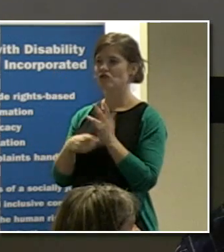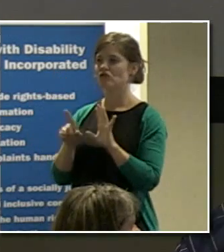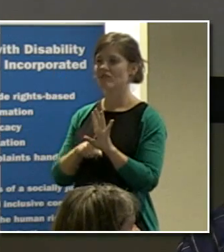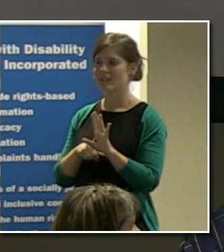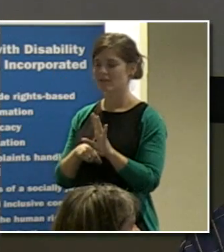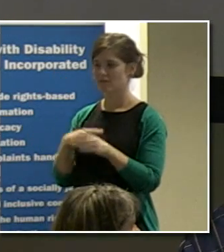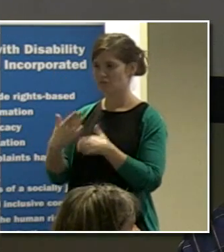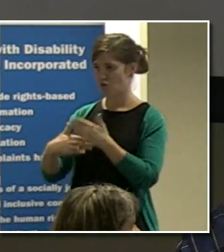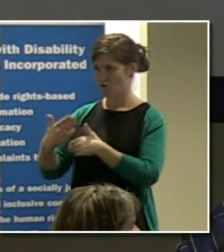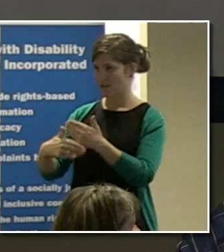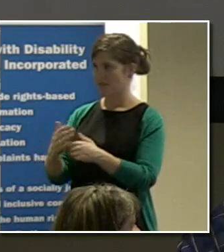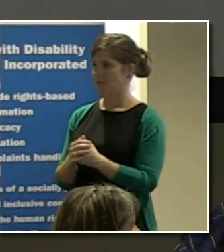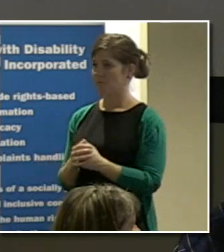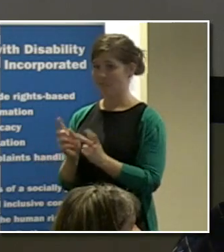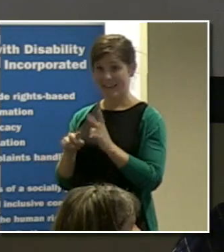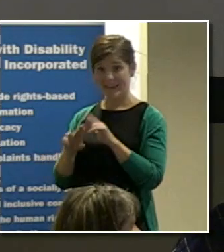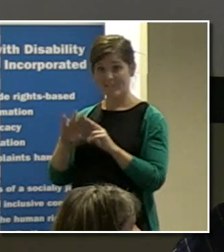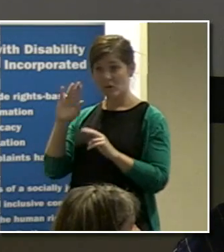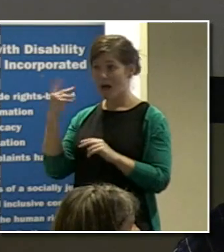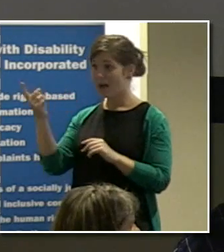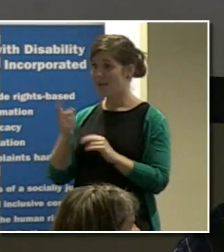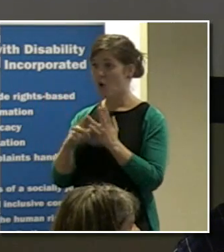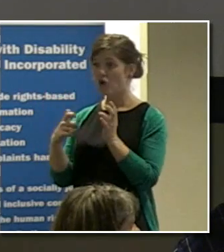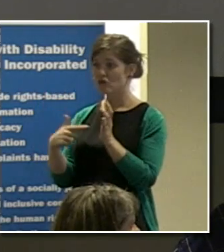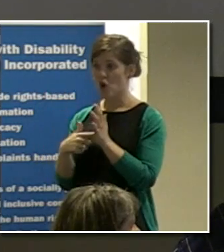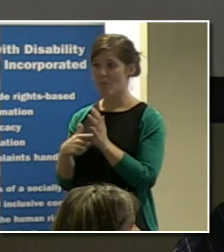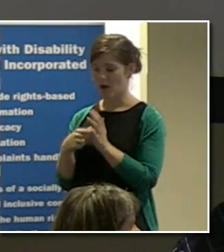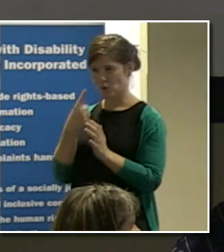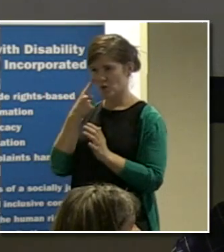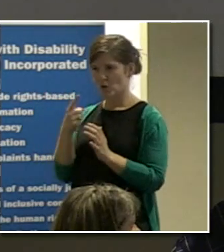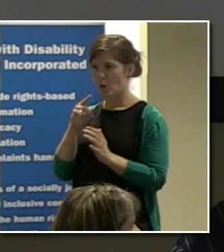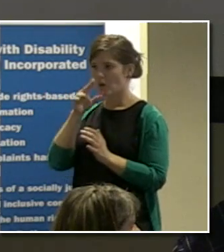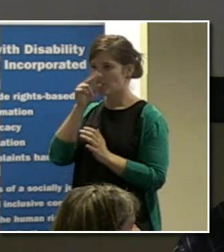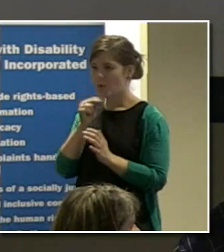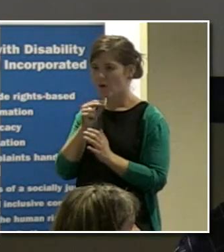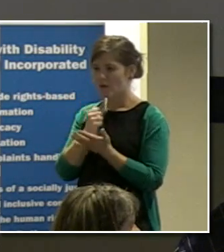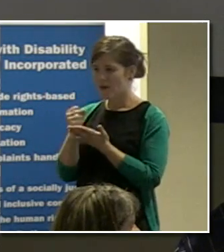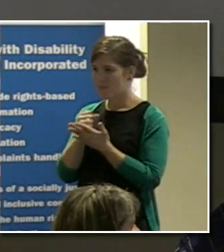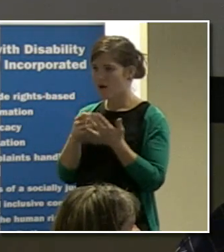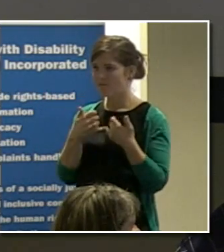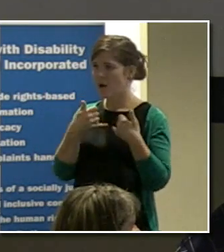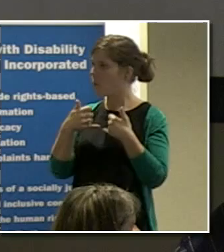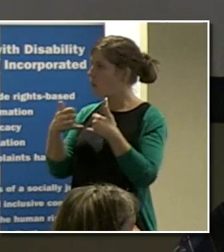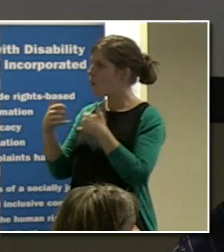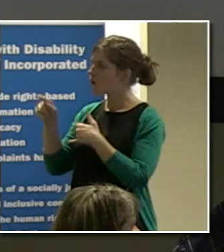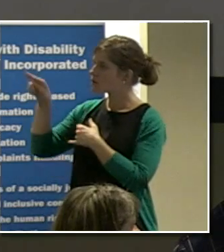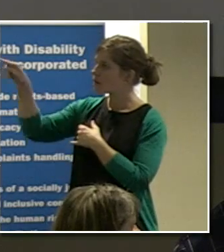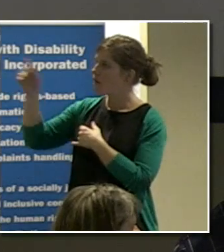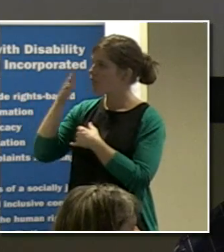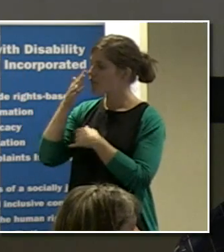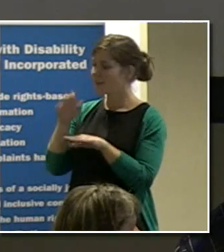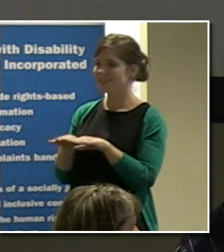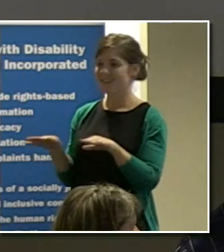And in October, if you came in, you probably saw there's a sort of small cluster of awards gathered near the entrance. The